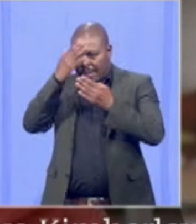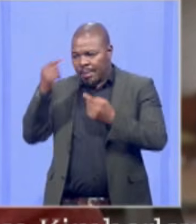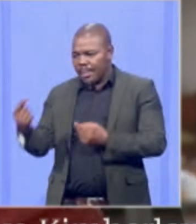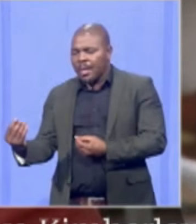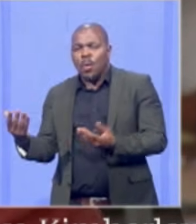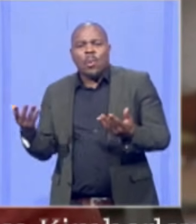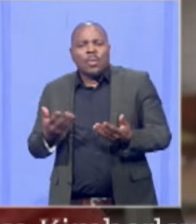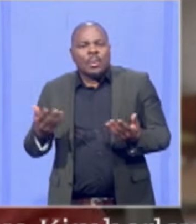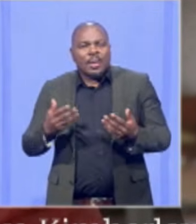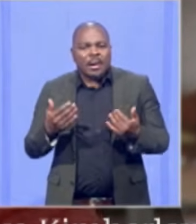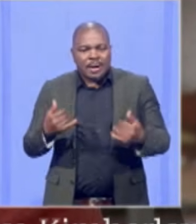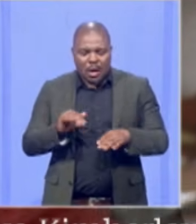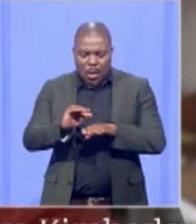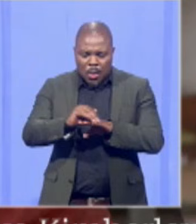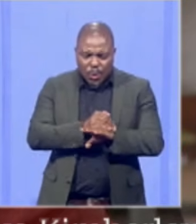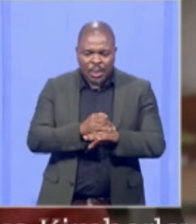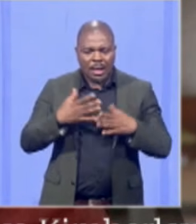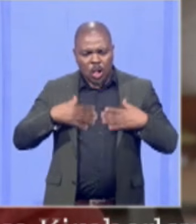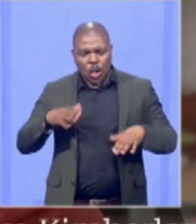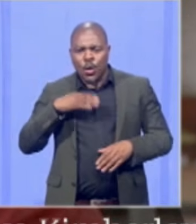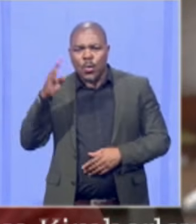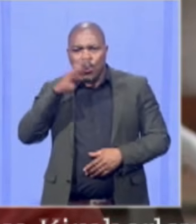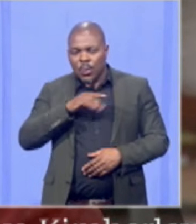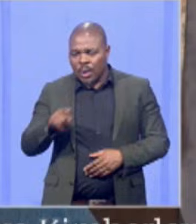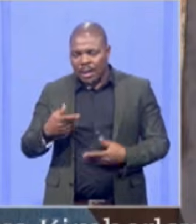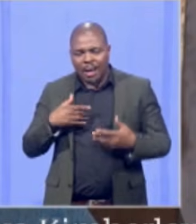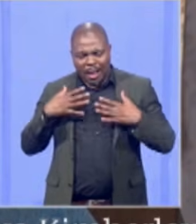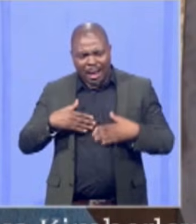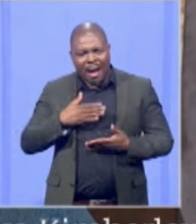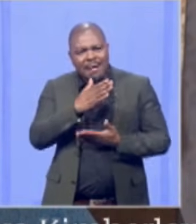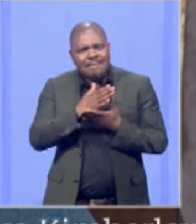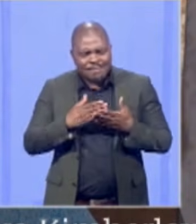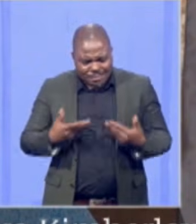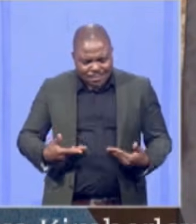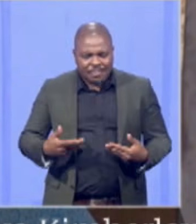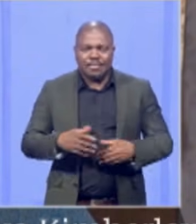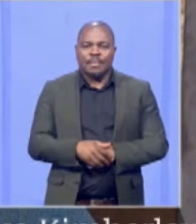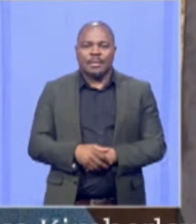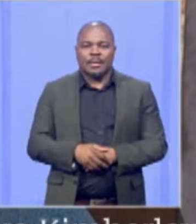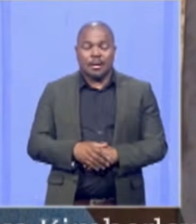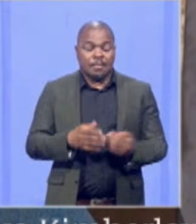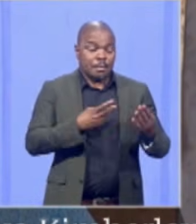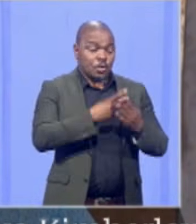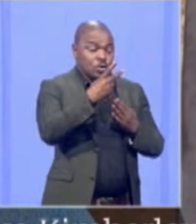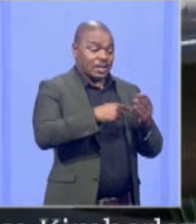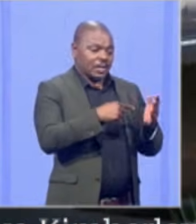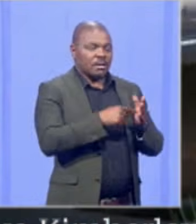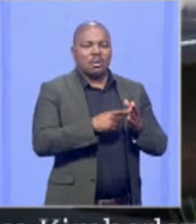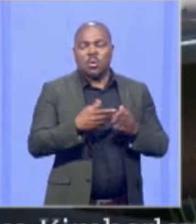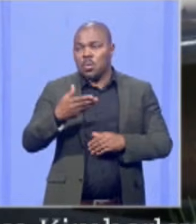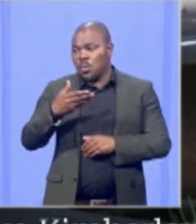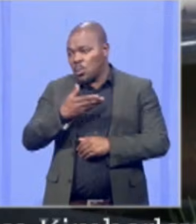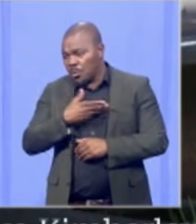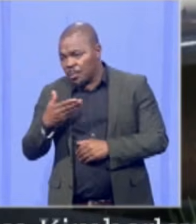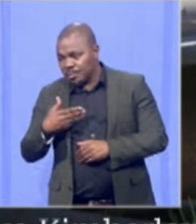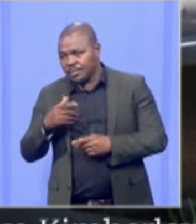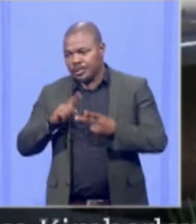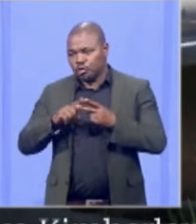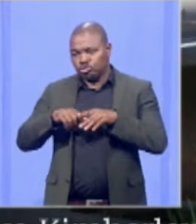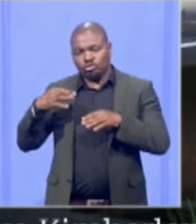As we speak, no shoes, no clothes, the boy is half naked. Projeke ena e boetse tla hohela basadi le banana ba